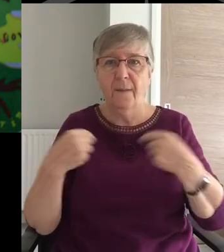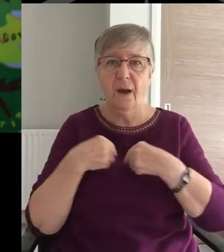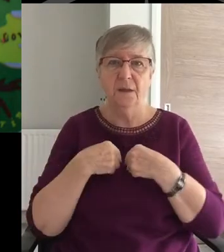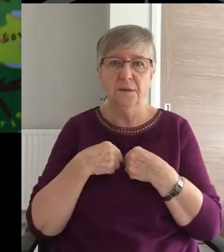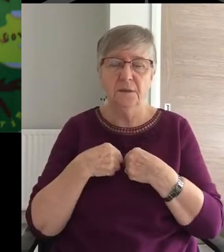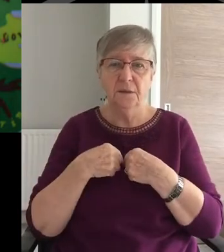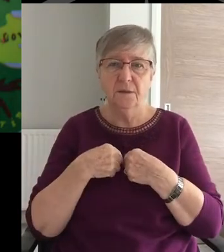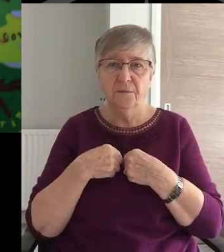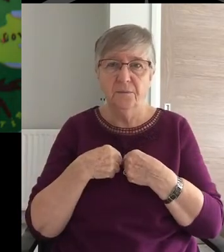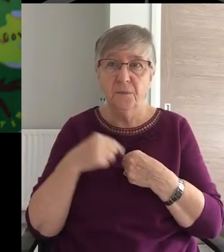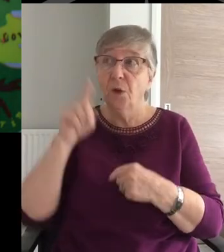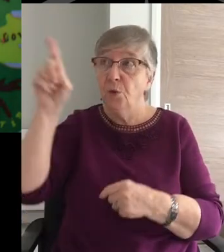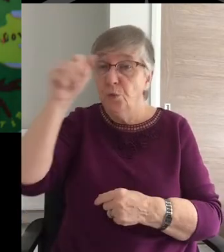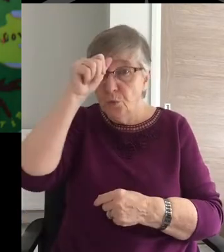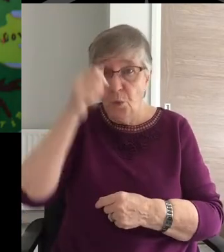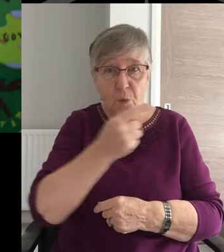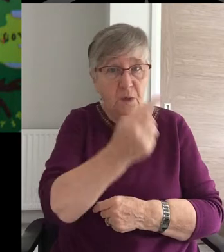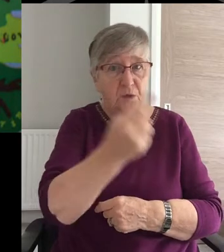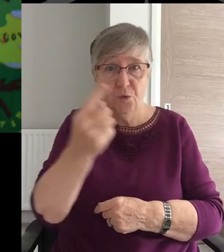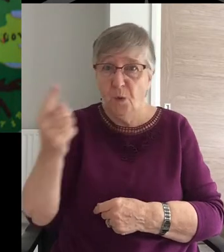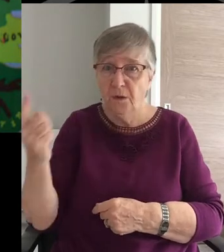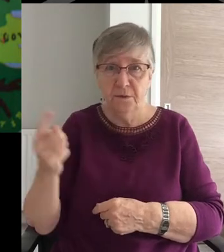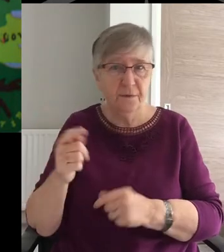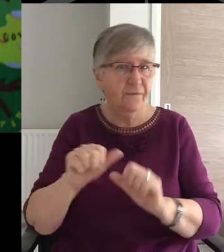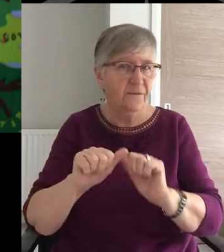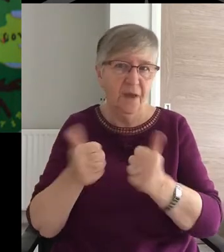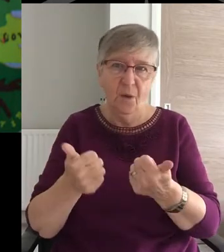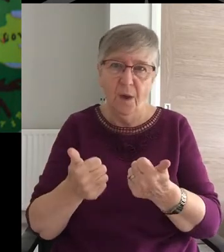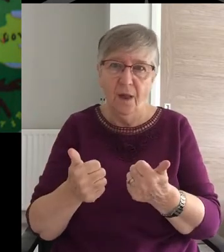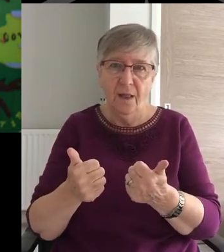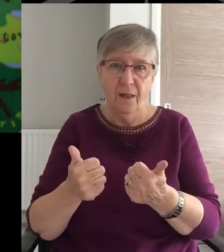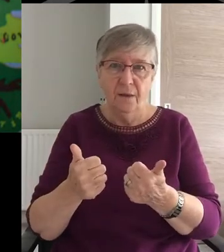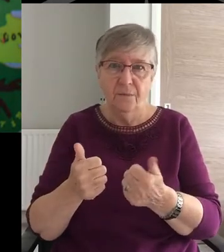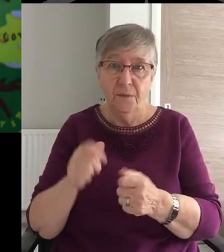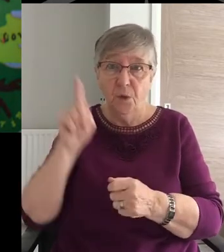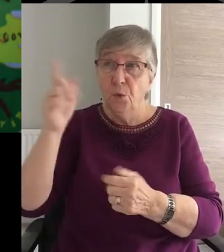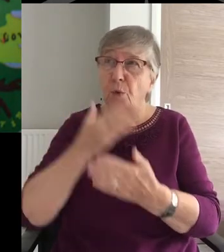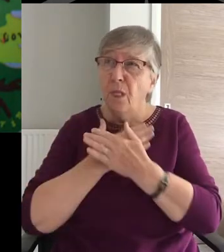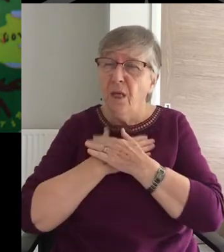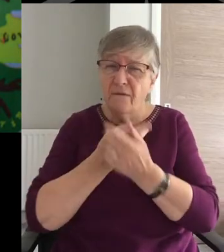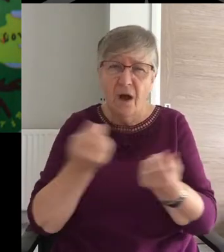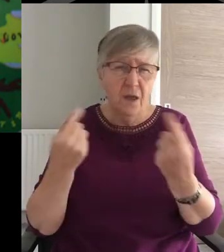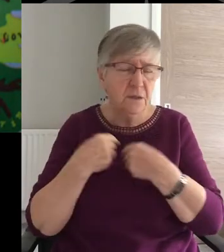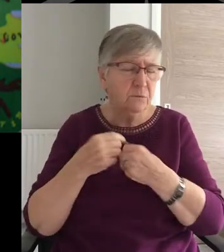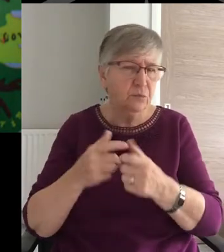You know each of us so very, very well. And you love us deeply.